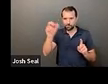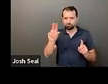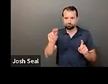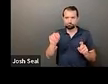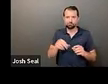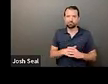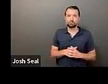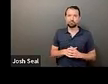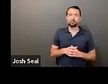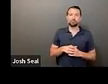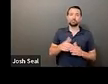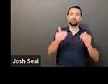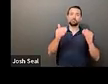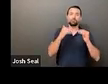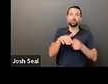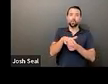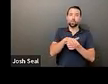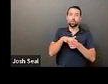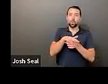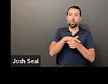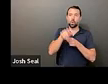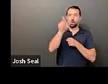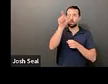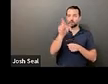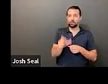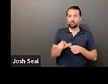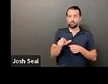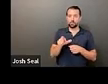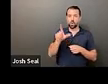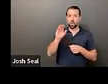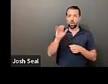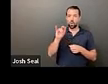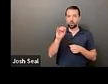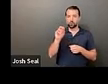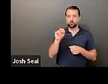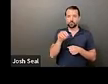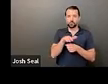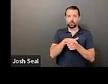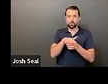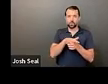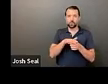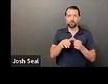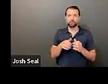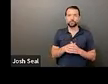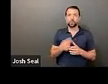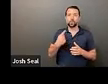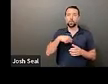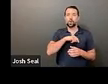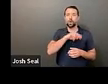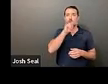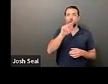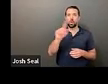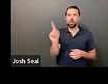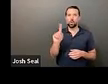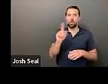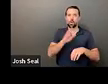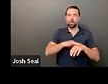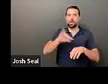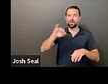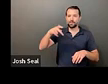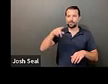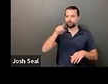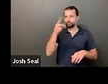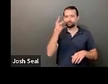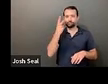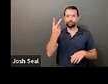The next column is the location. Where on the IEP are we looking to find this information?